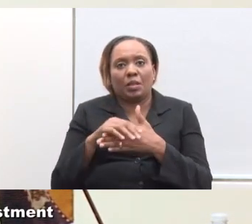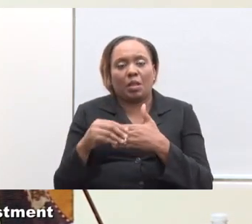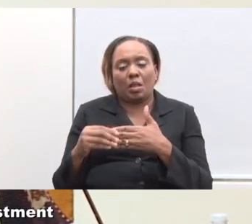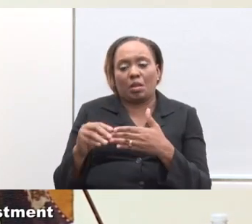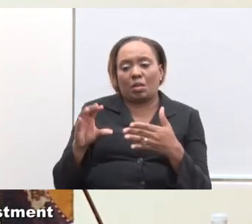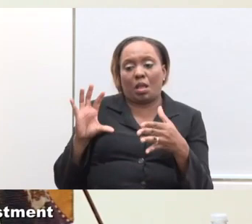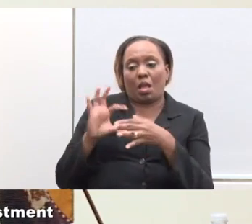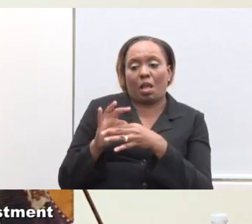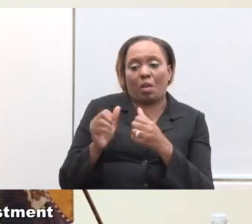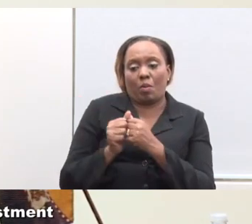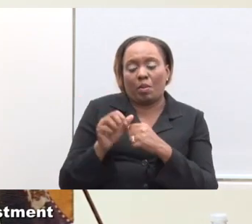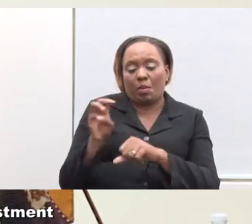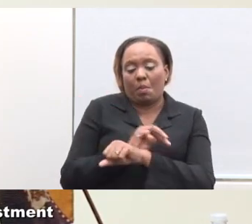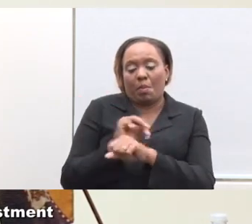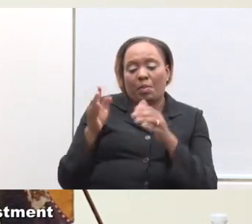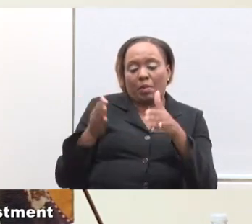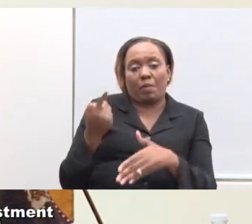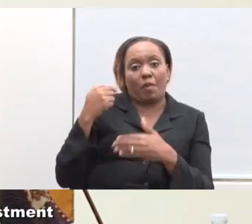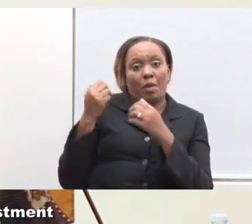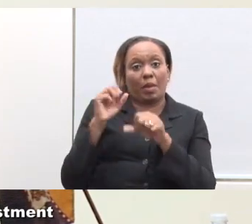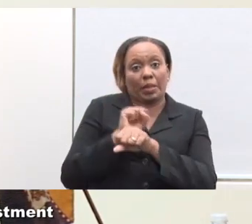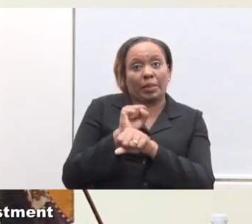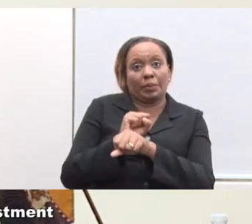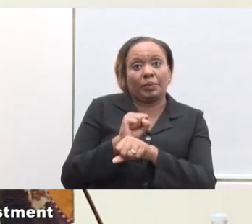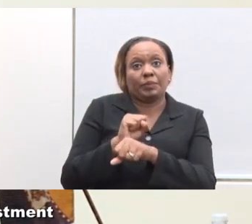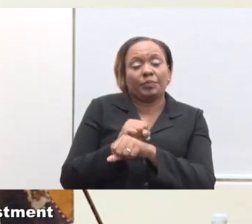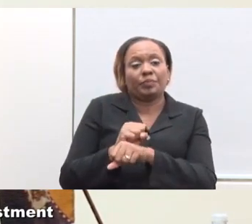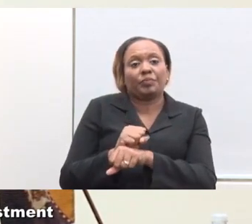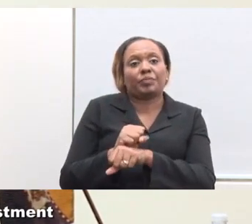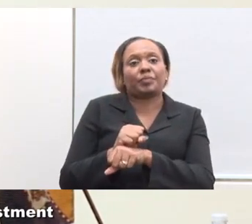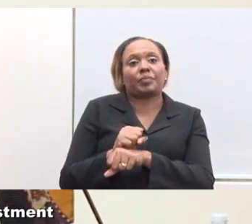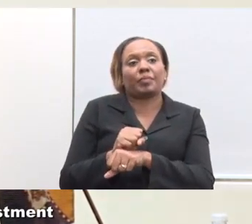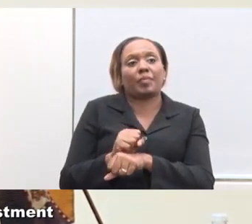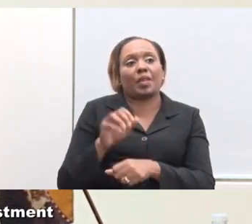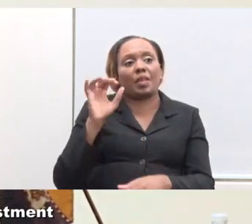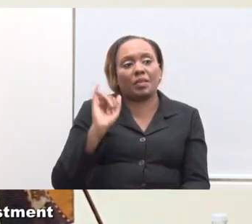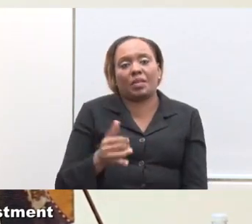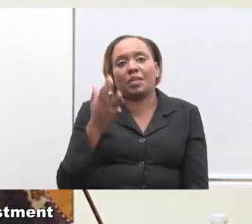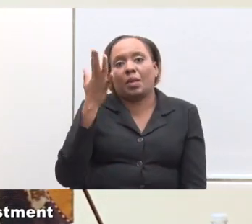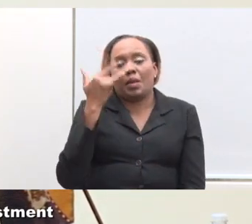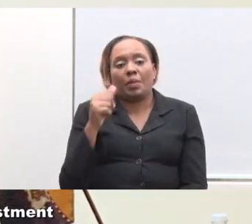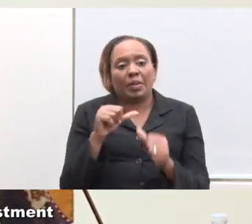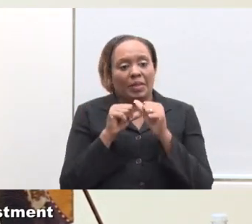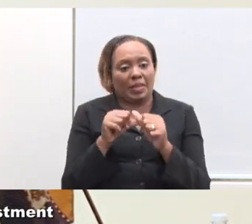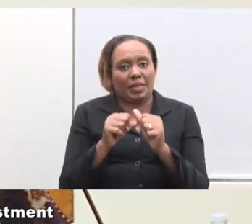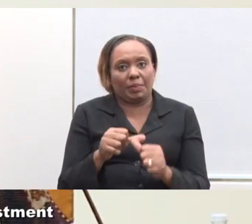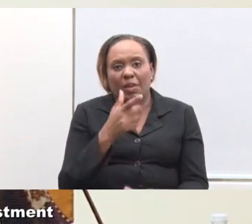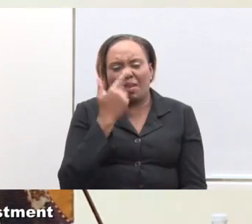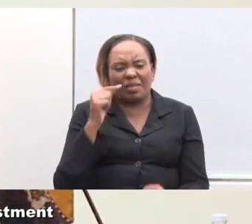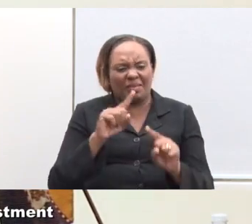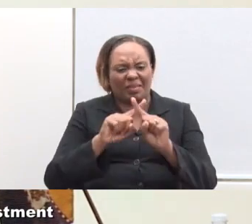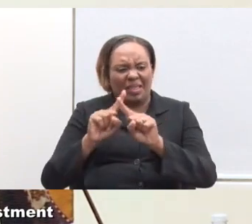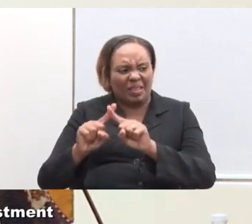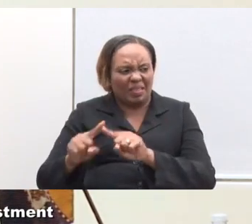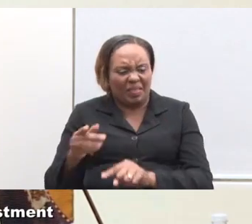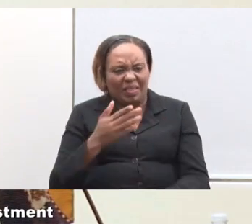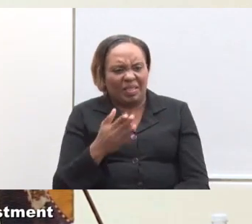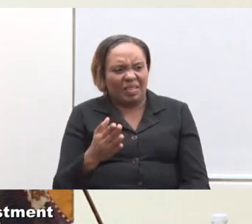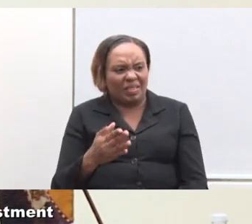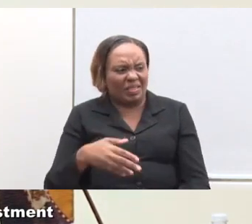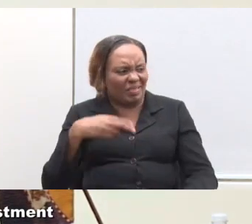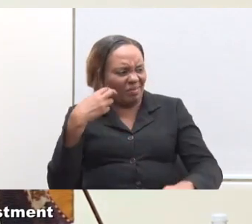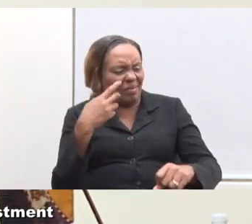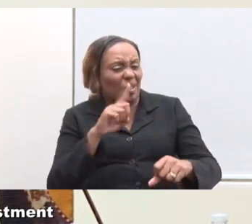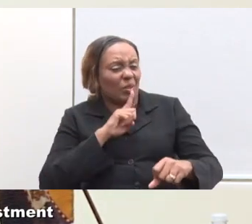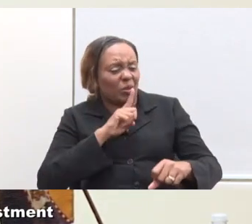and Social Partnership, remains in these estimates today, because there are things, even as hard as these